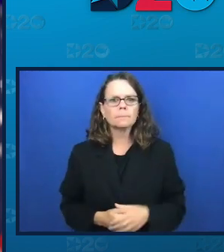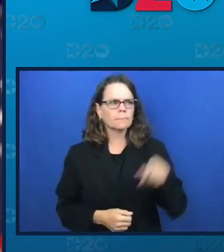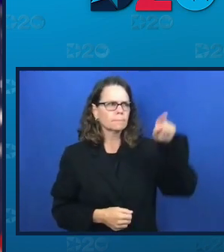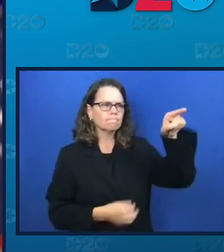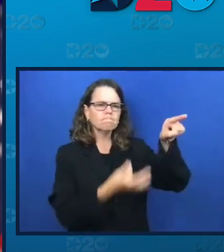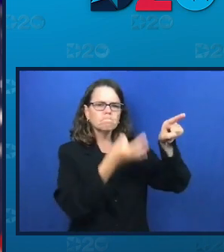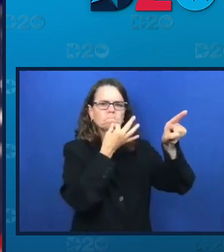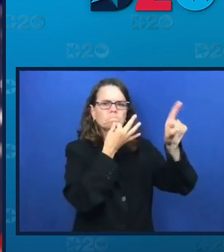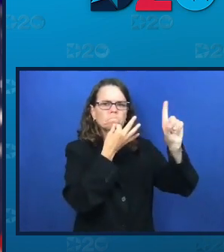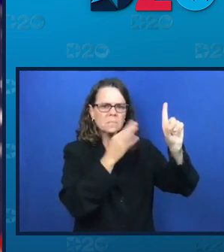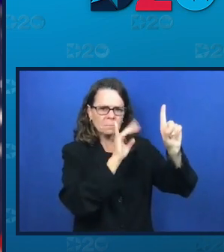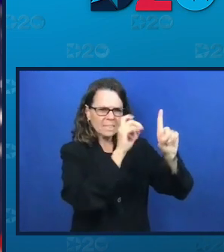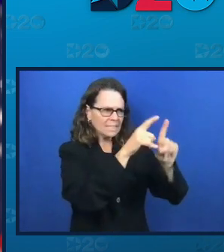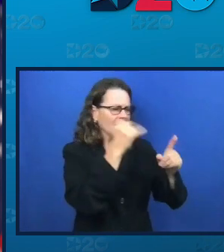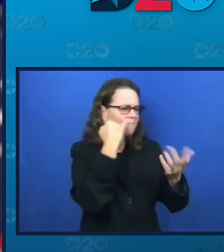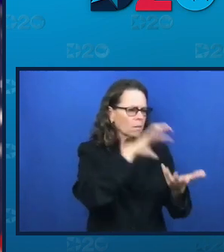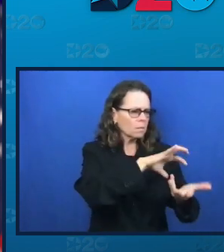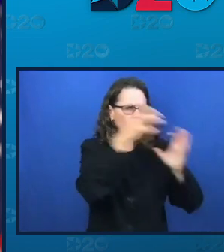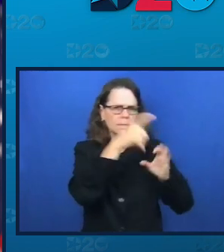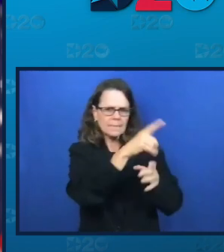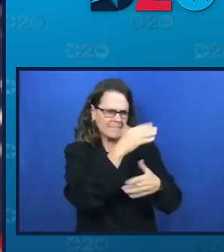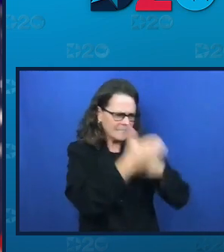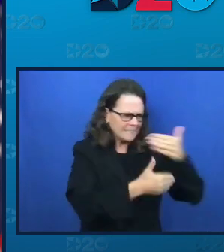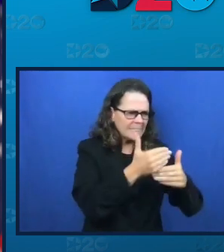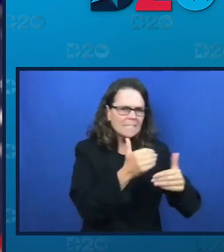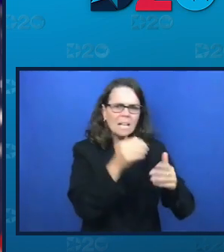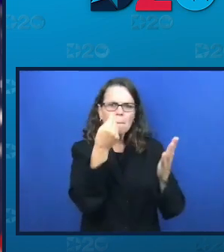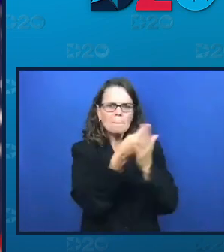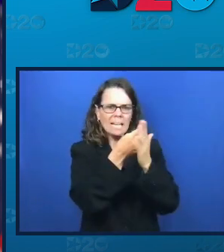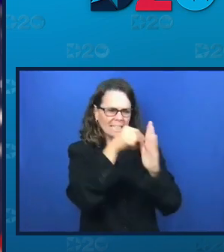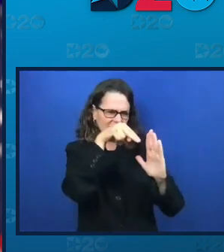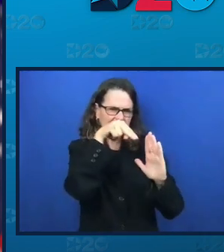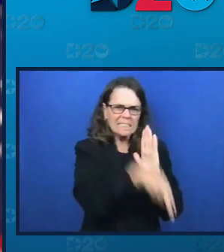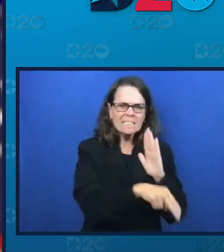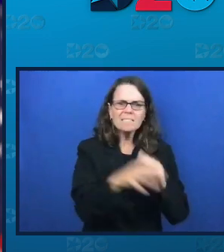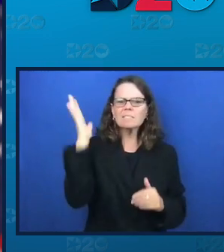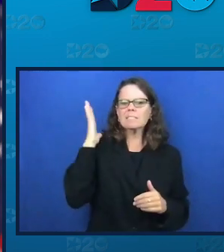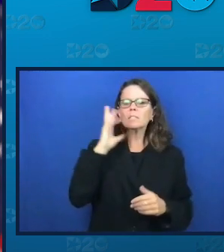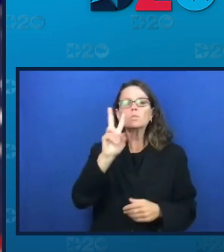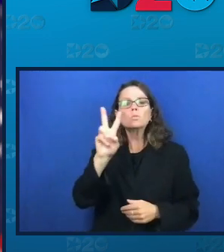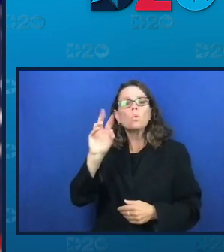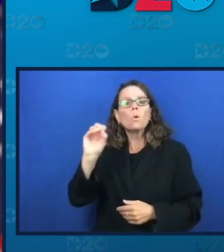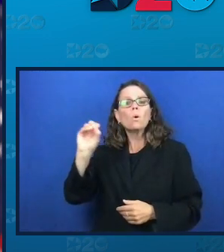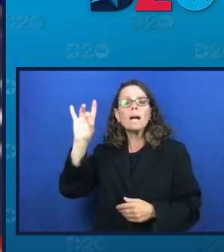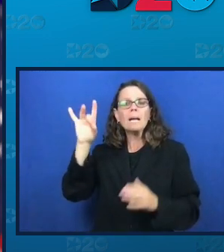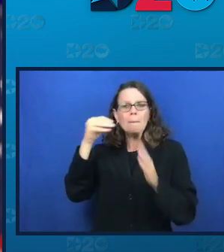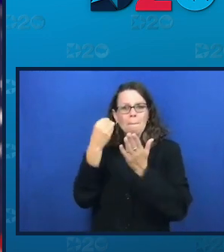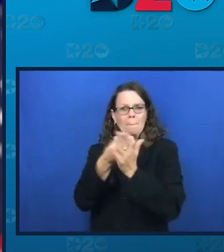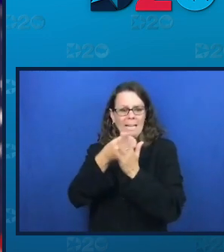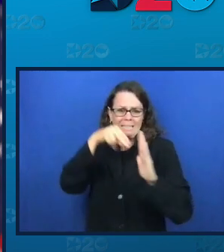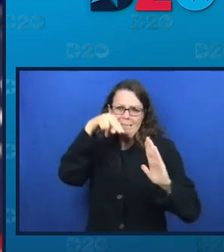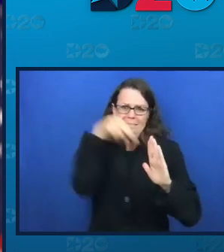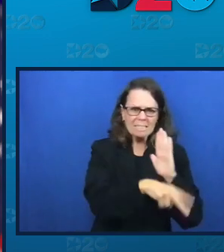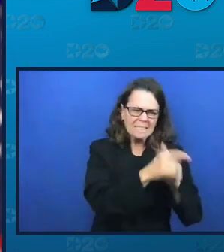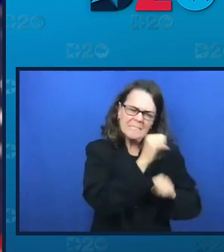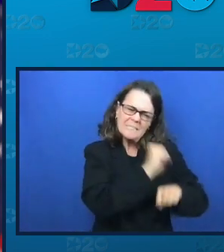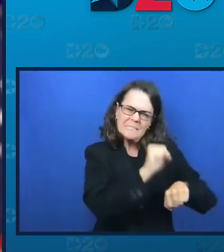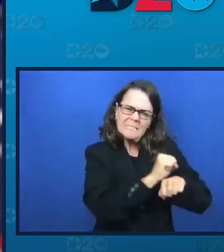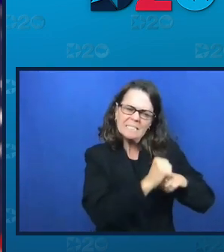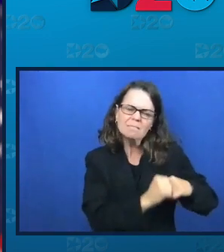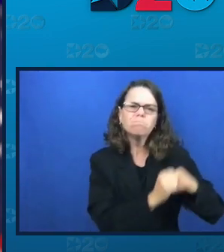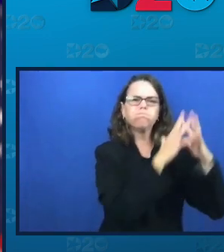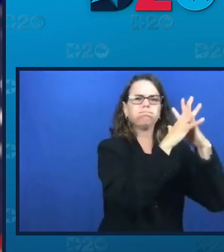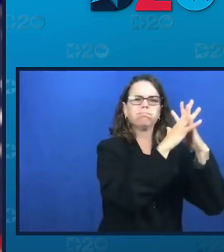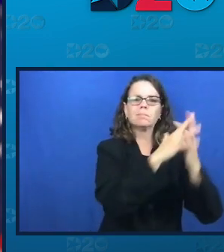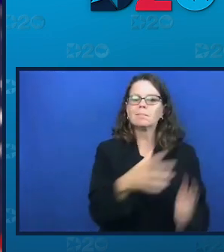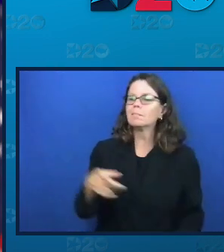2008 recession, while the other has not only failed to lead, he has made the current crisis much worse. When